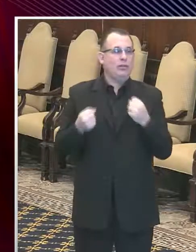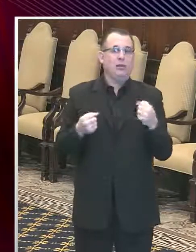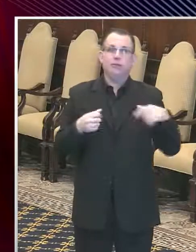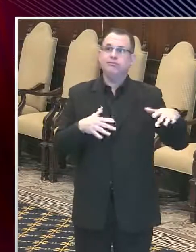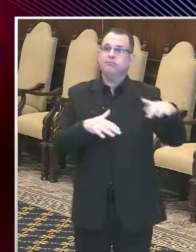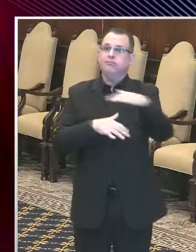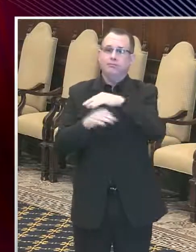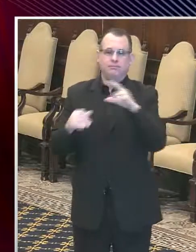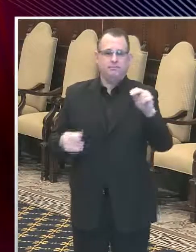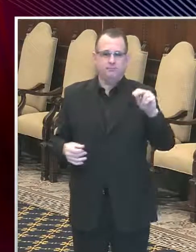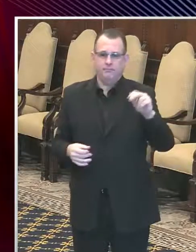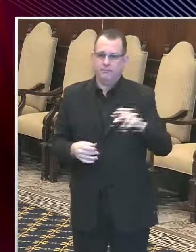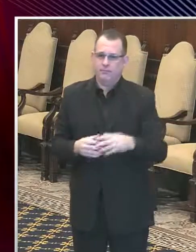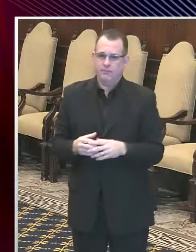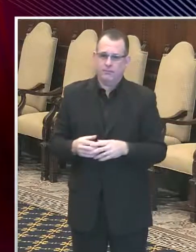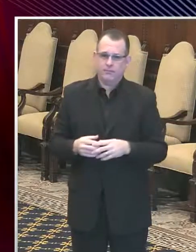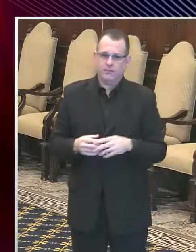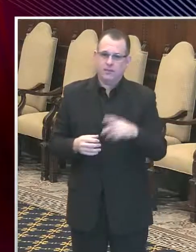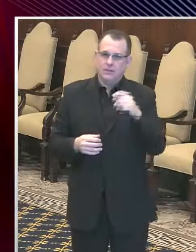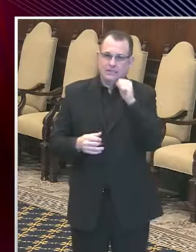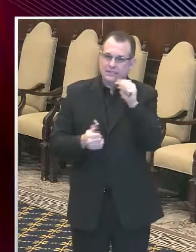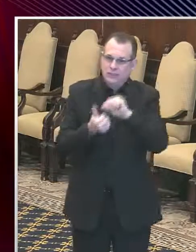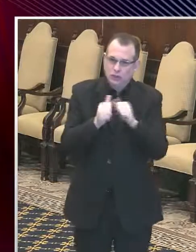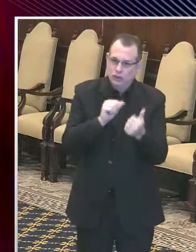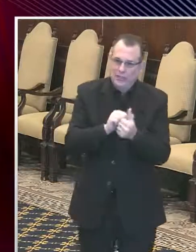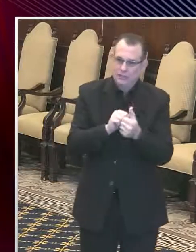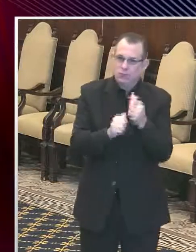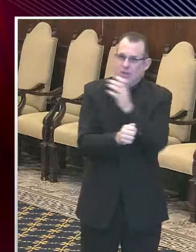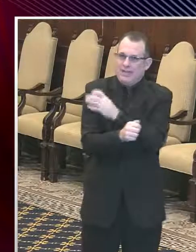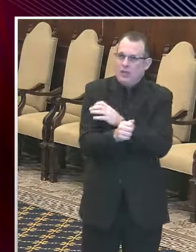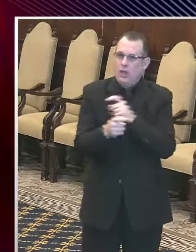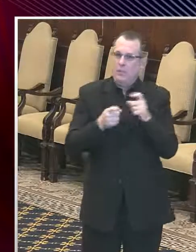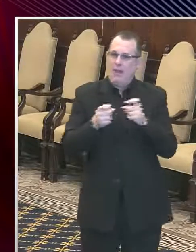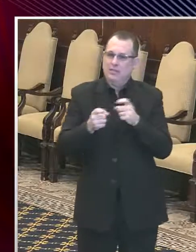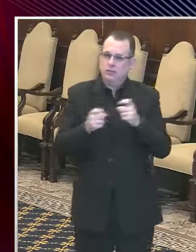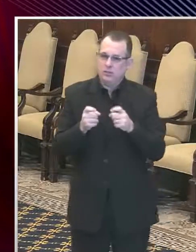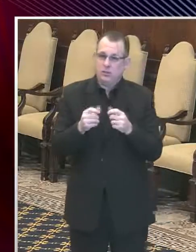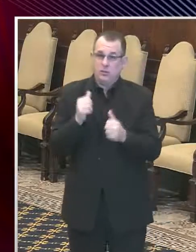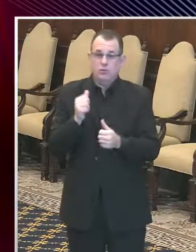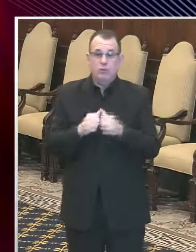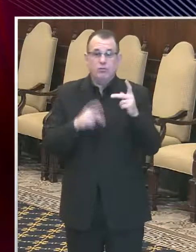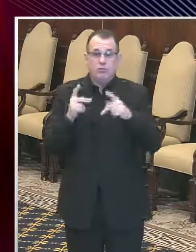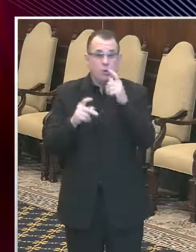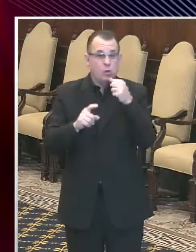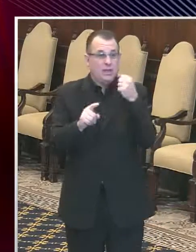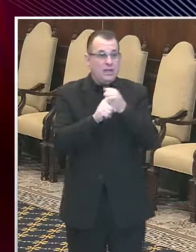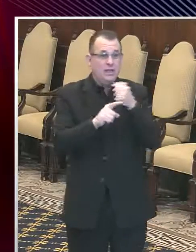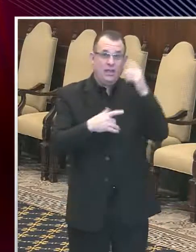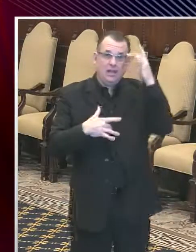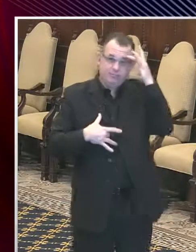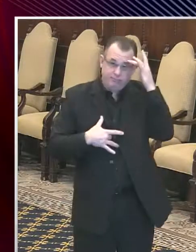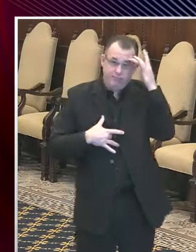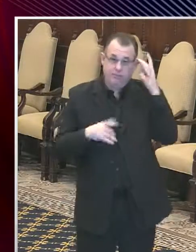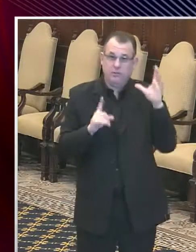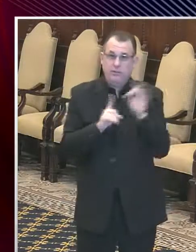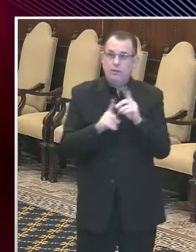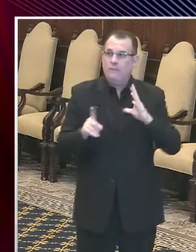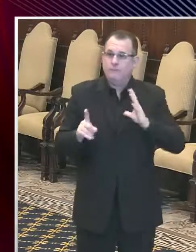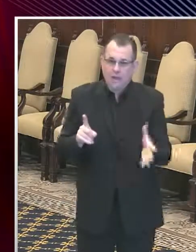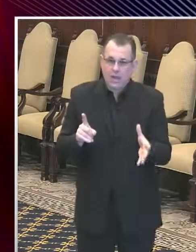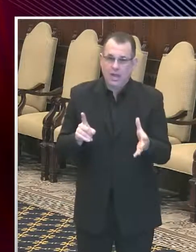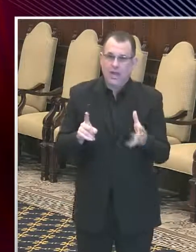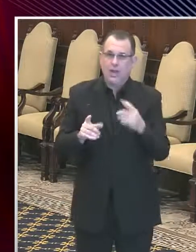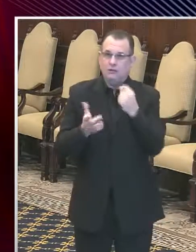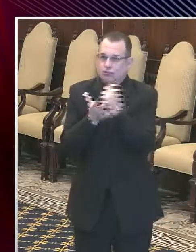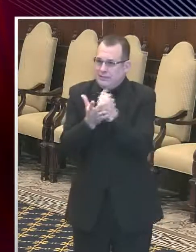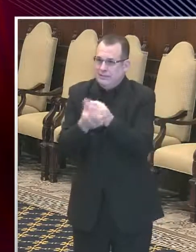infection, because it doesn't change our clinical management. Most people with that infection are going to do fine without any specialized treatment. If anybody with this infection is